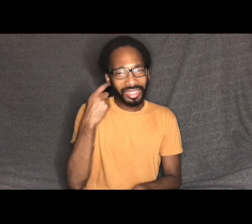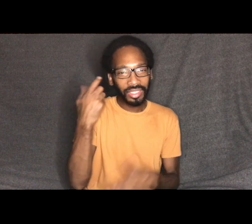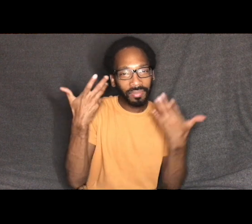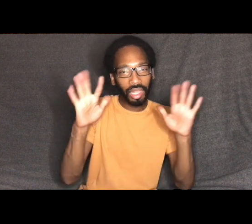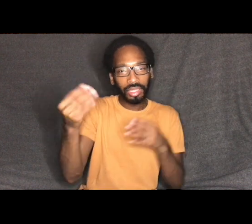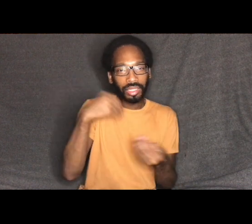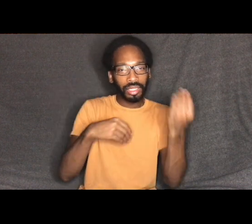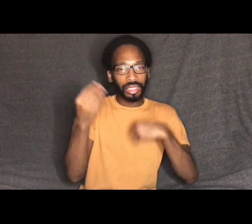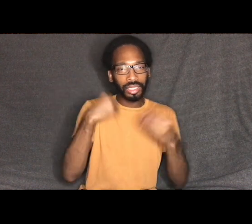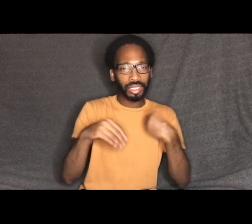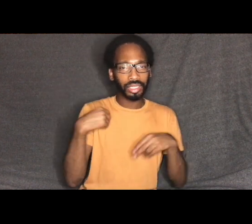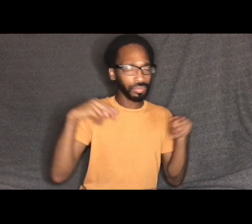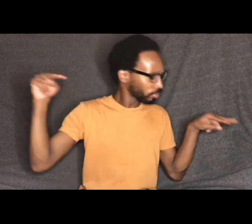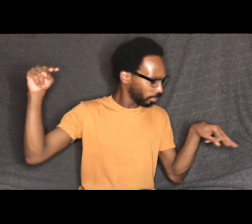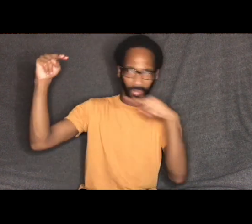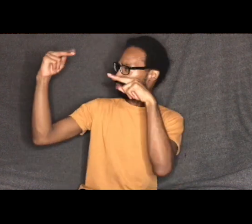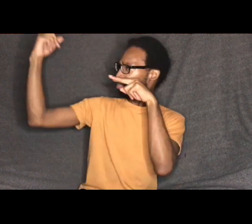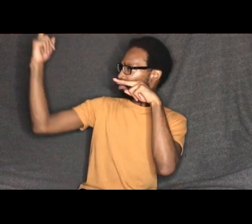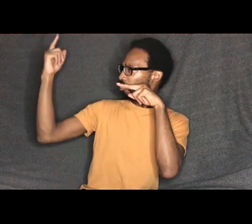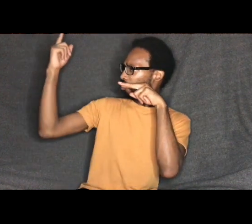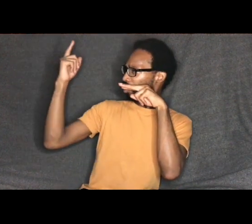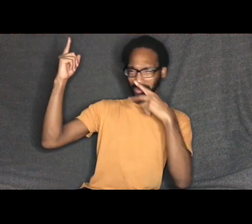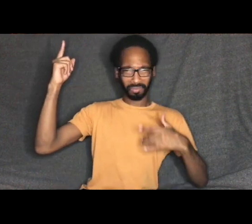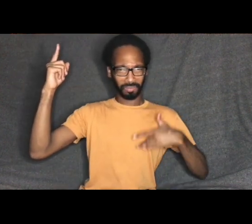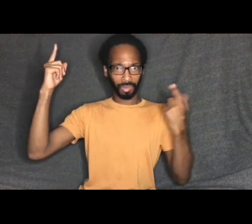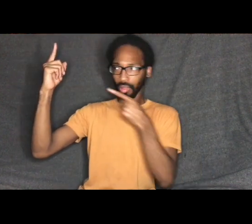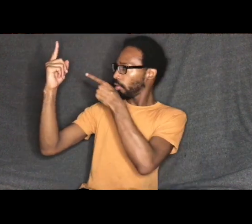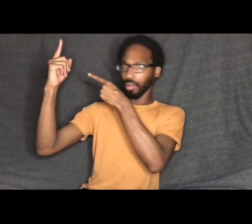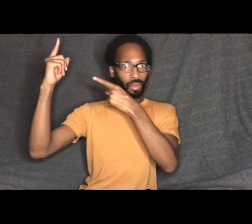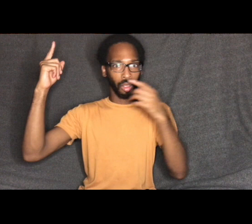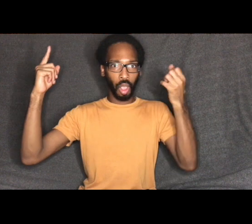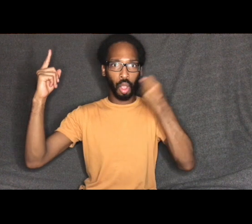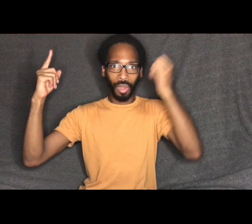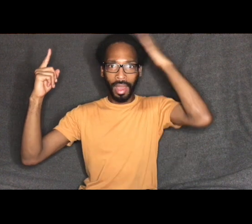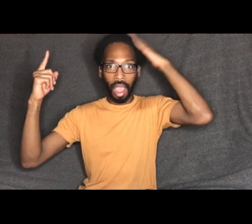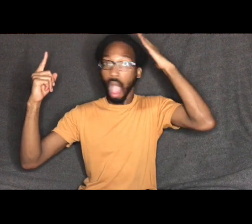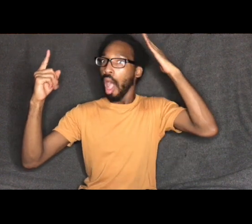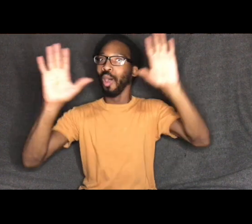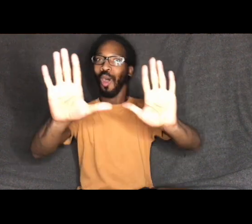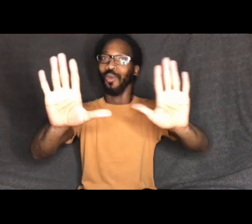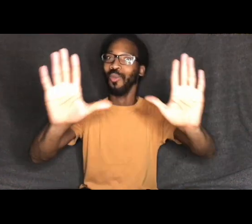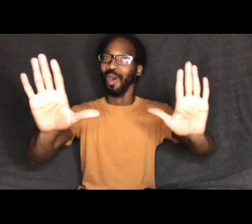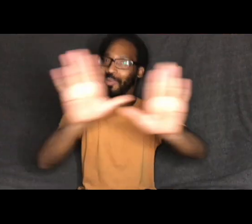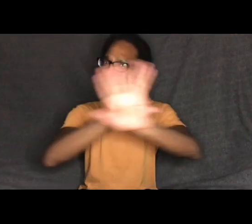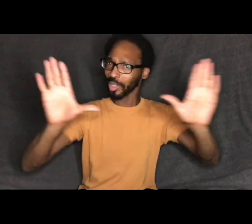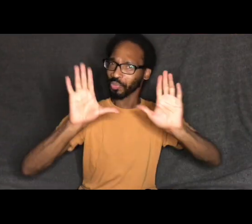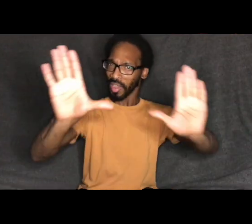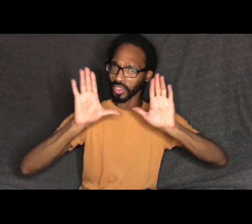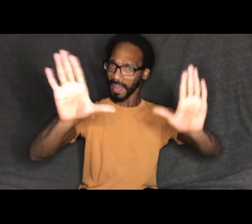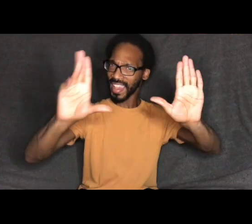I just finished eating some Friskies. She comes at me holding this hat.